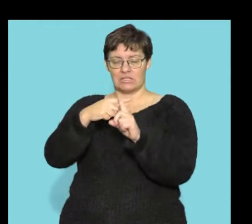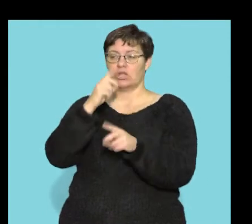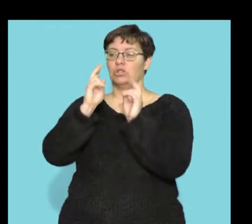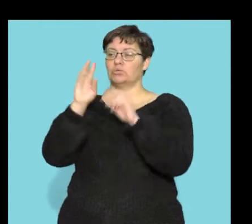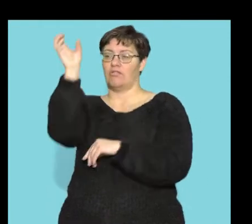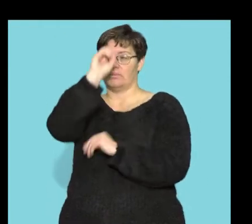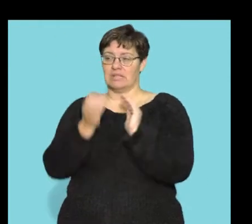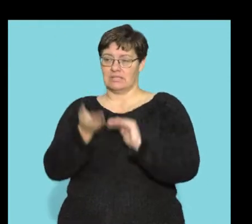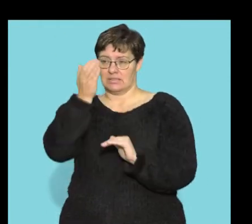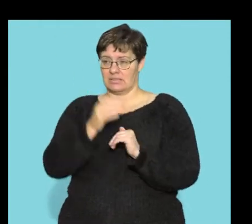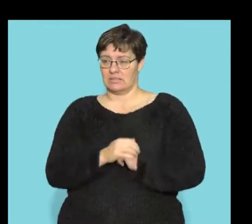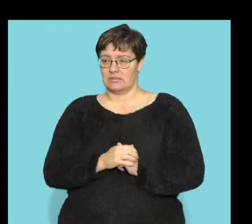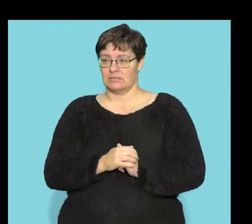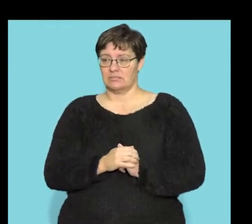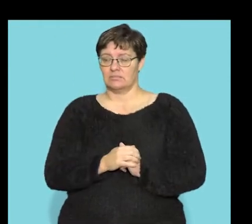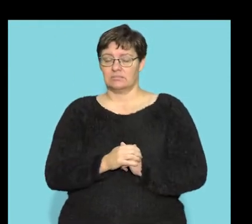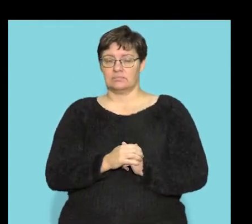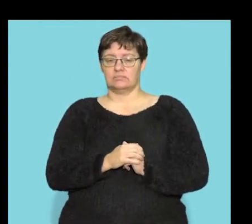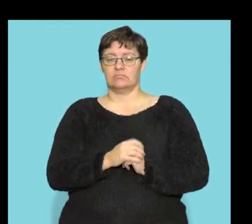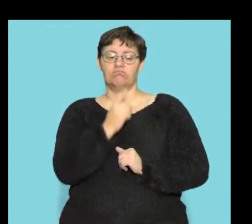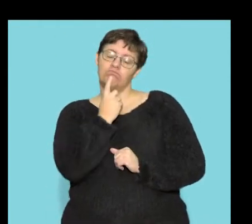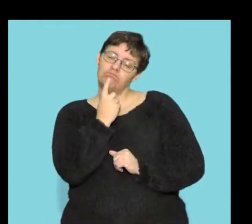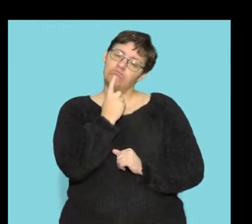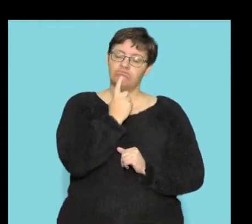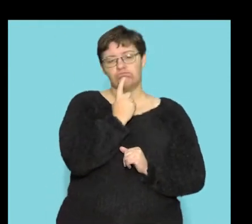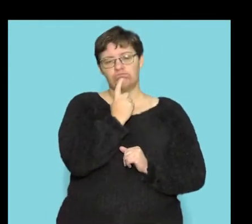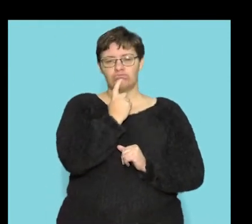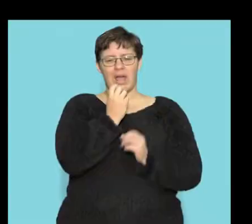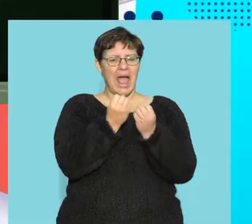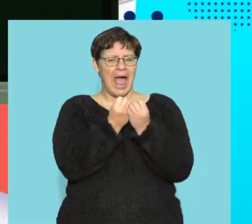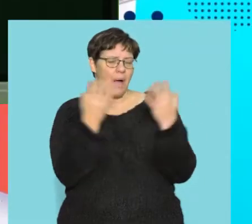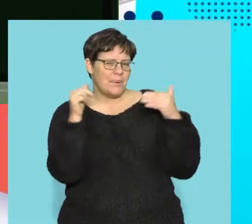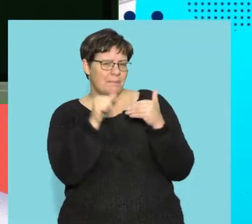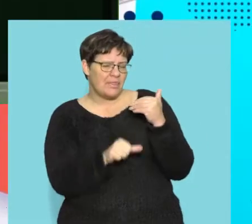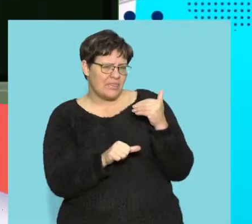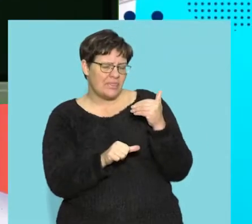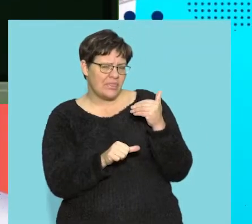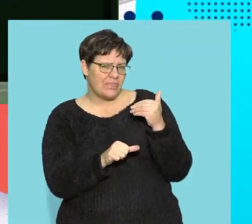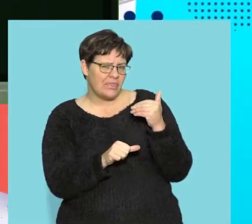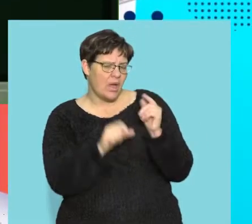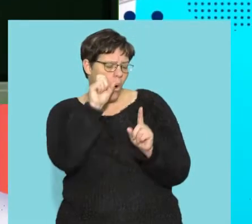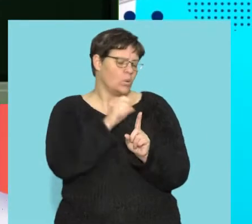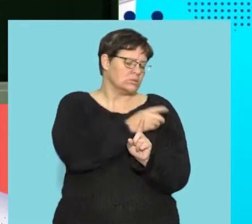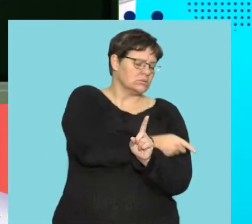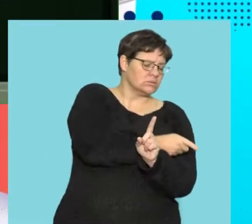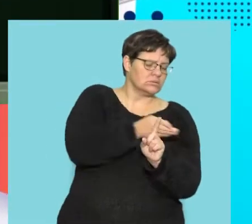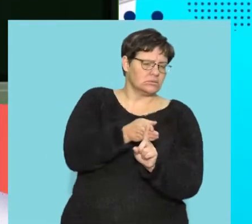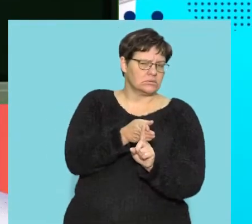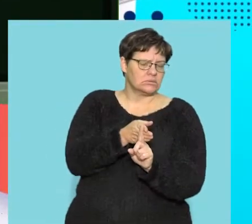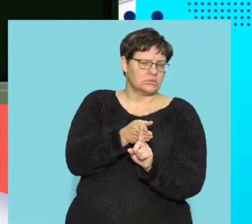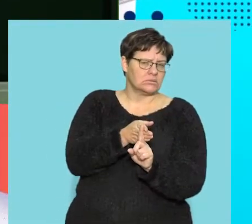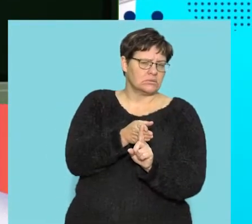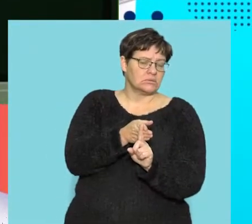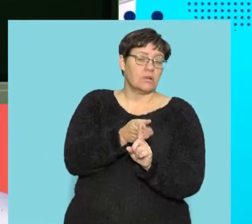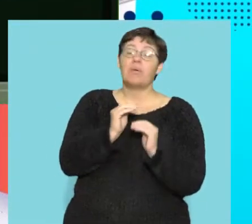12% increase. Now ascertain, for how many months was the rental at the old rental? Remember, the